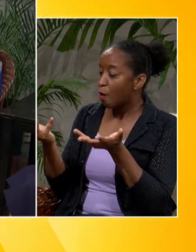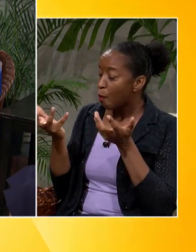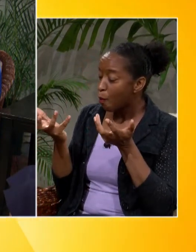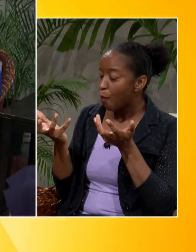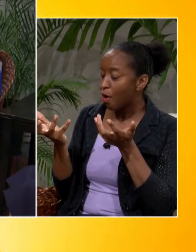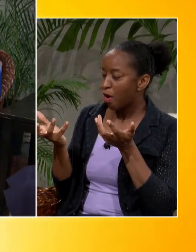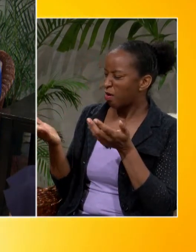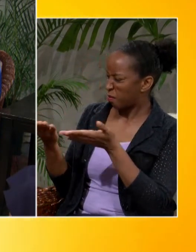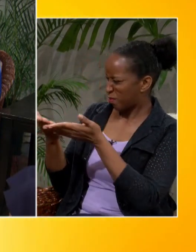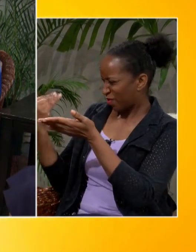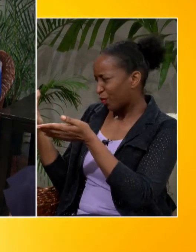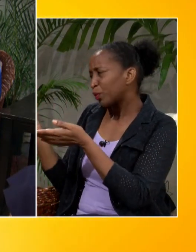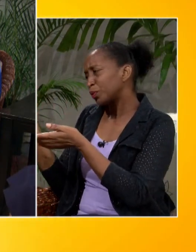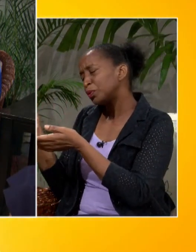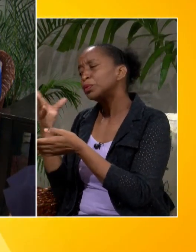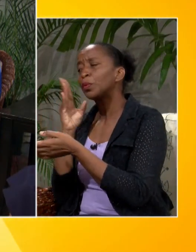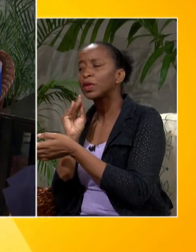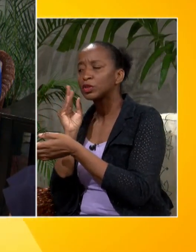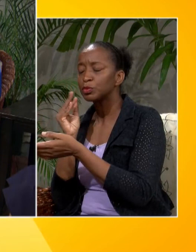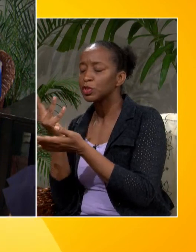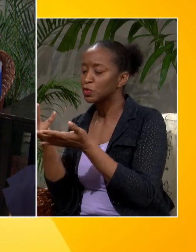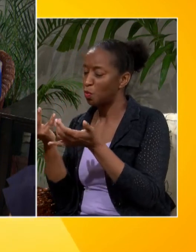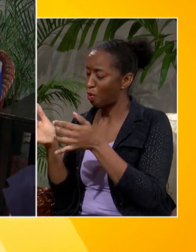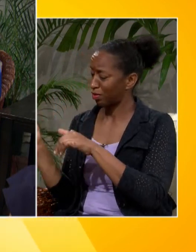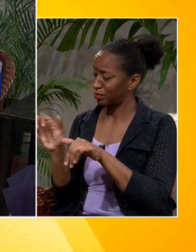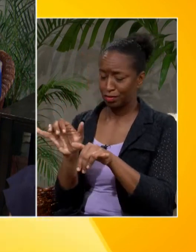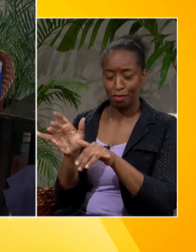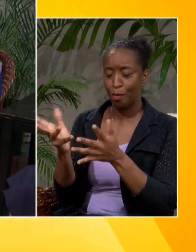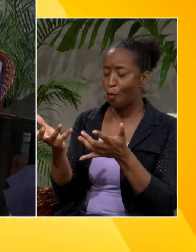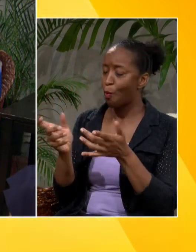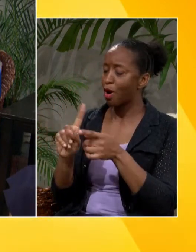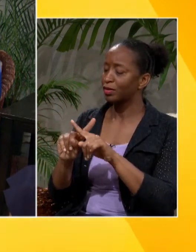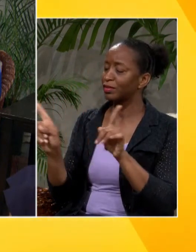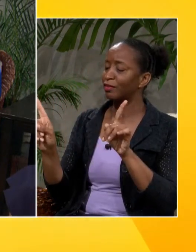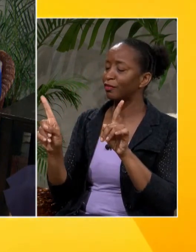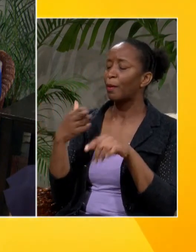their experience in interacting with members of the community.